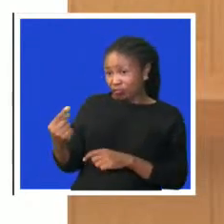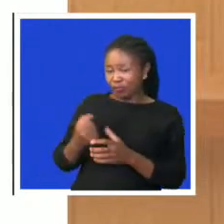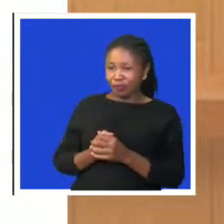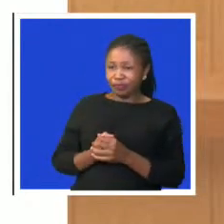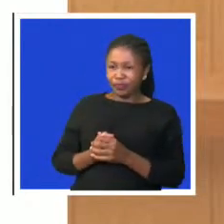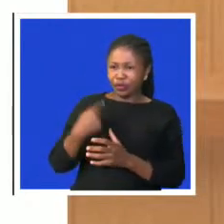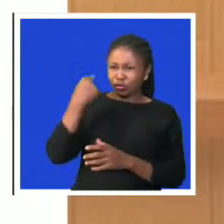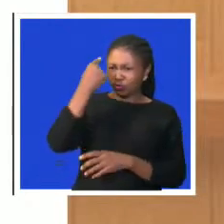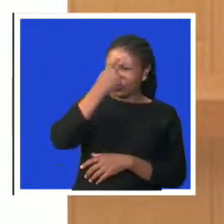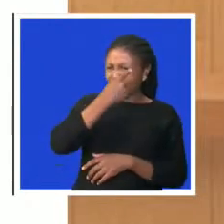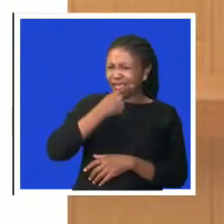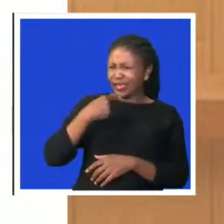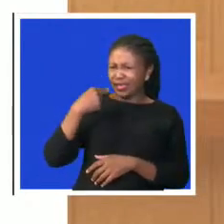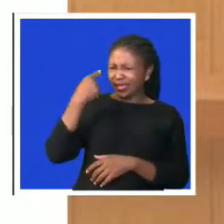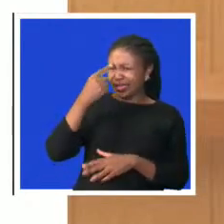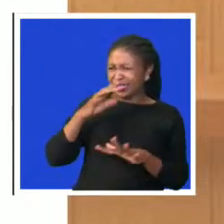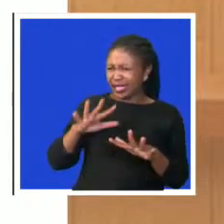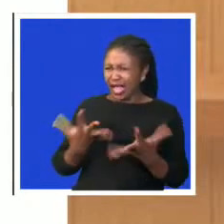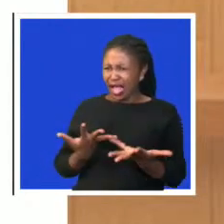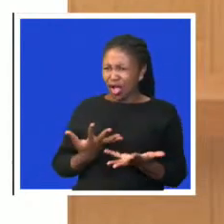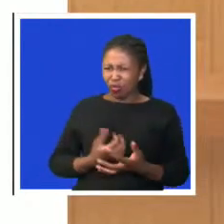face speaks volume.